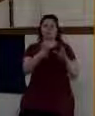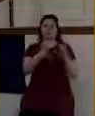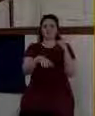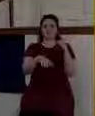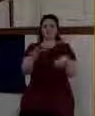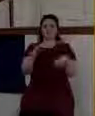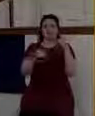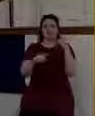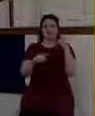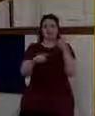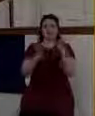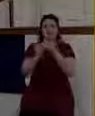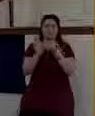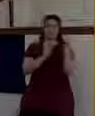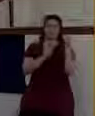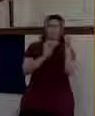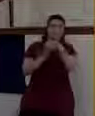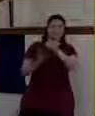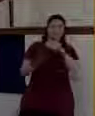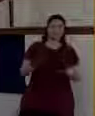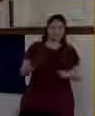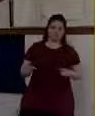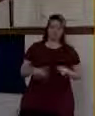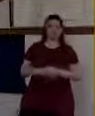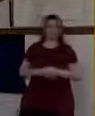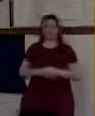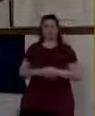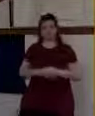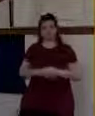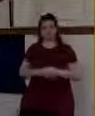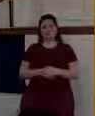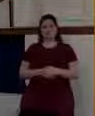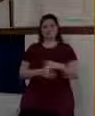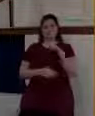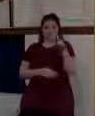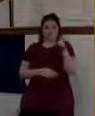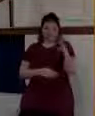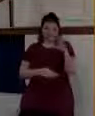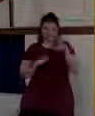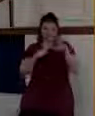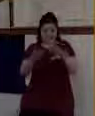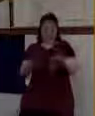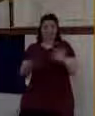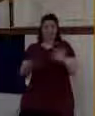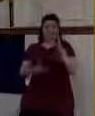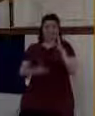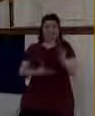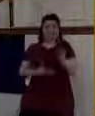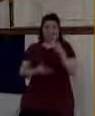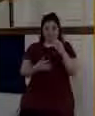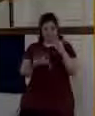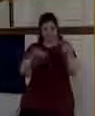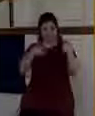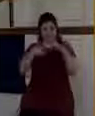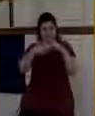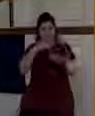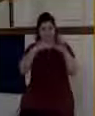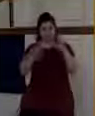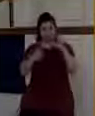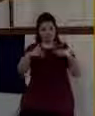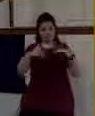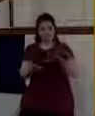you disobeyed me, you would die away from home and suffering further disgrace. You won't be buried with your own people. You'll be buried